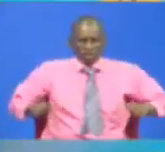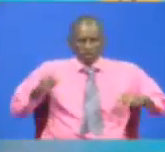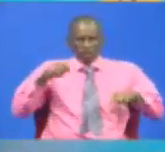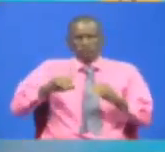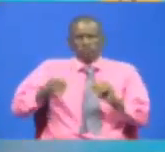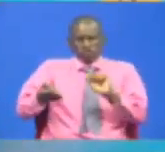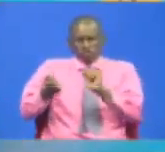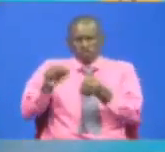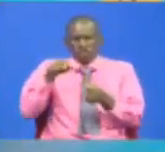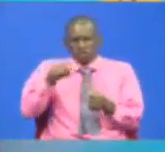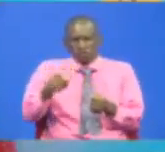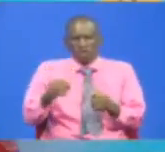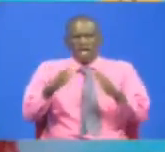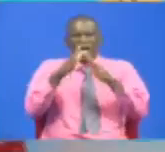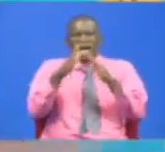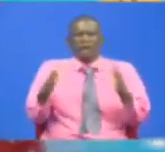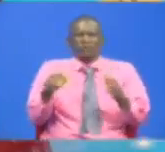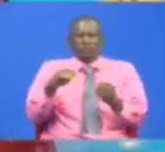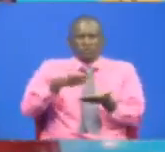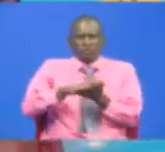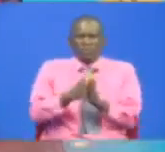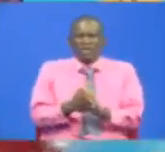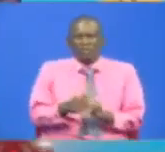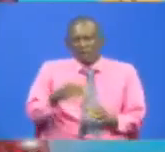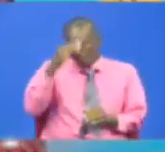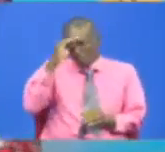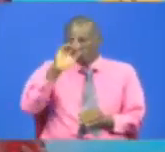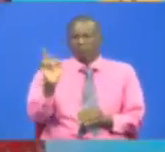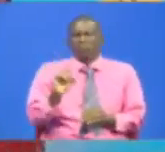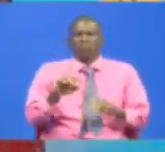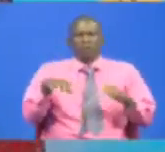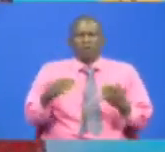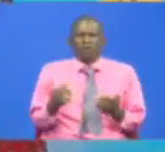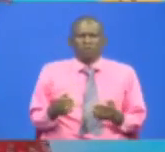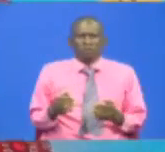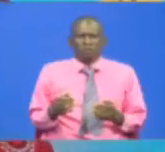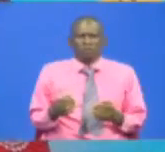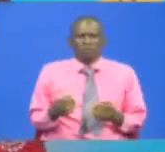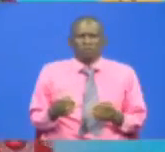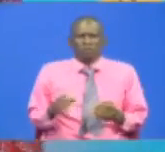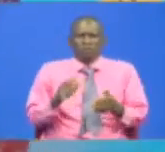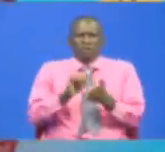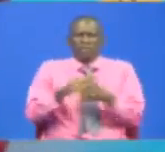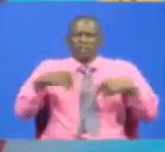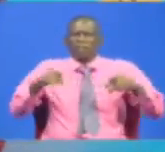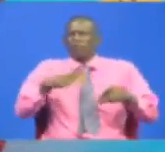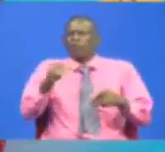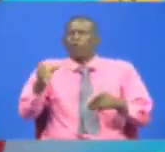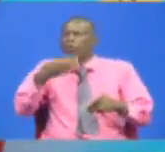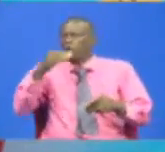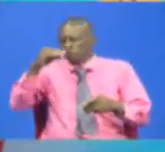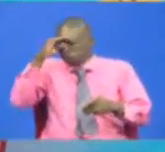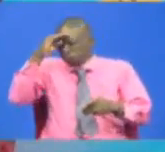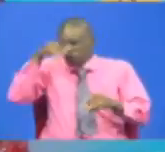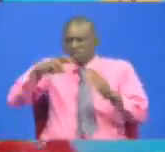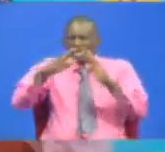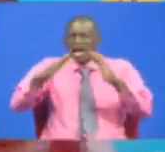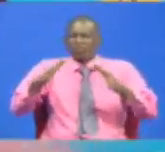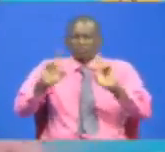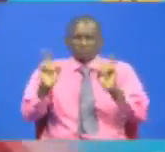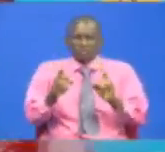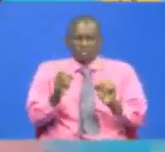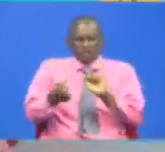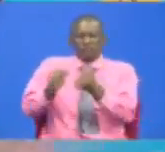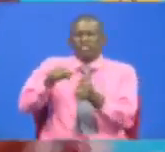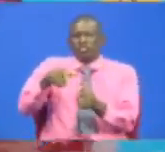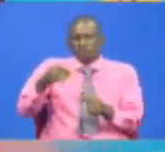turning your house into a karumaindo or to a shabin that people go and drink alcohol in. If you turn your house